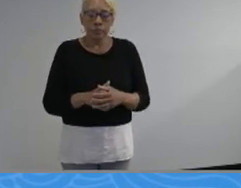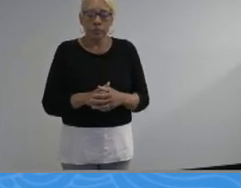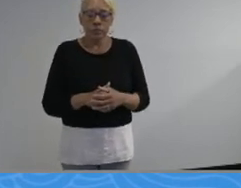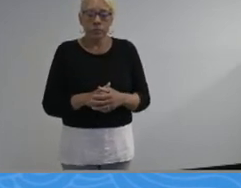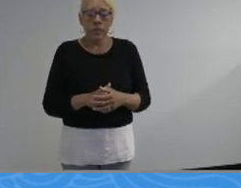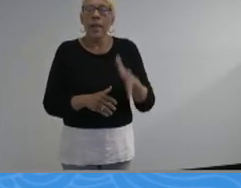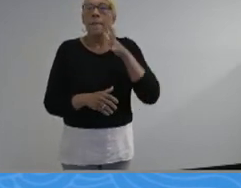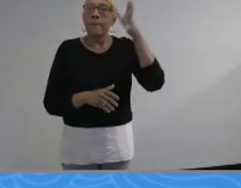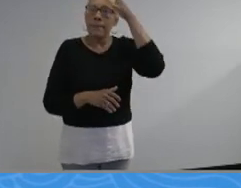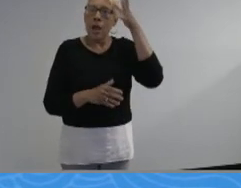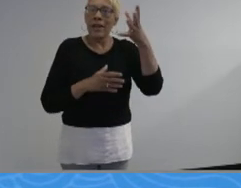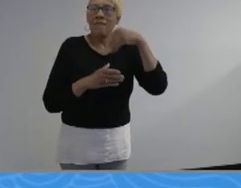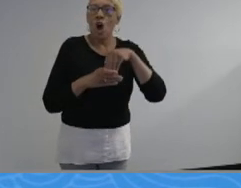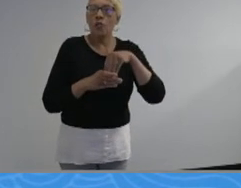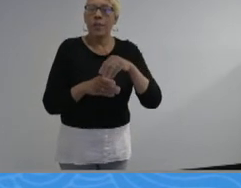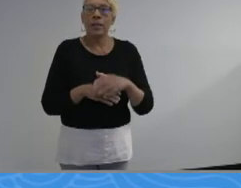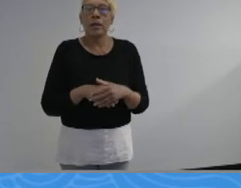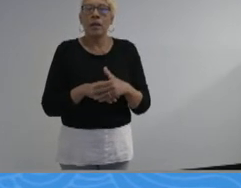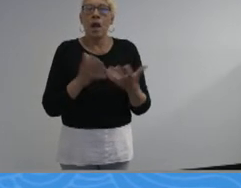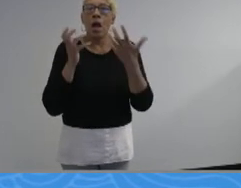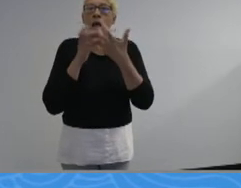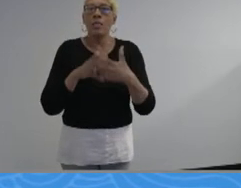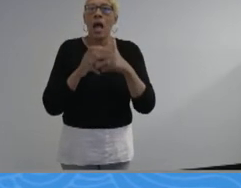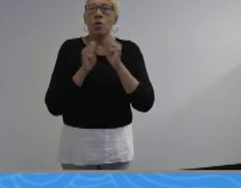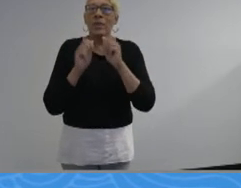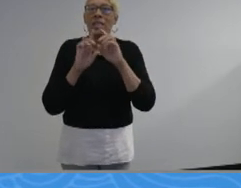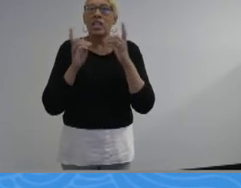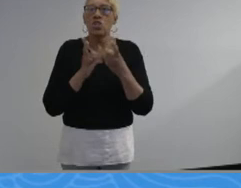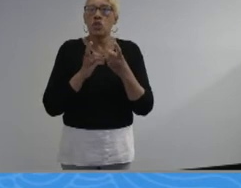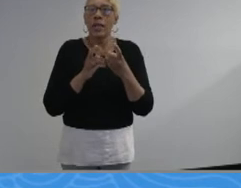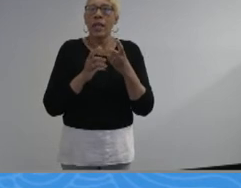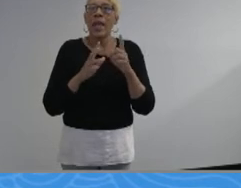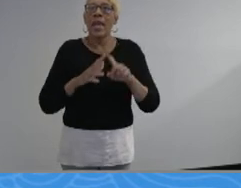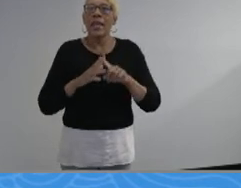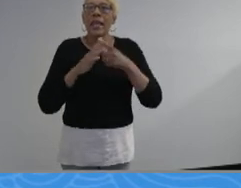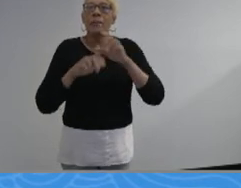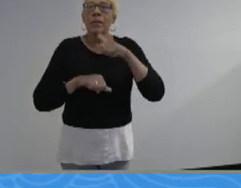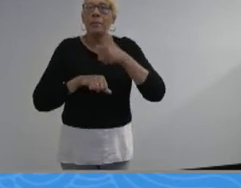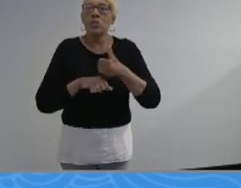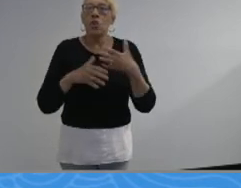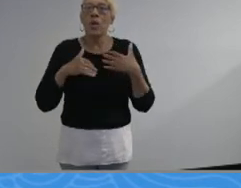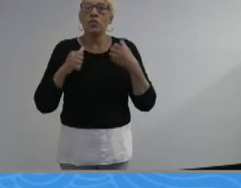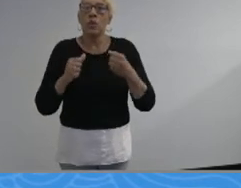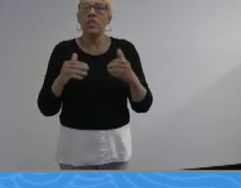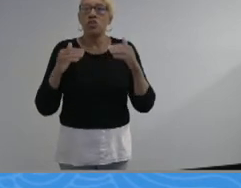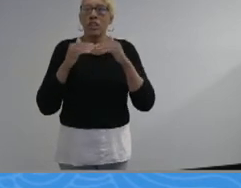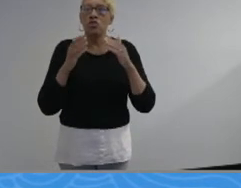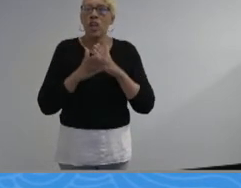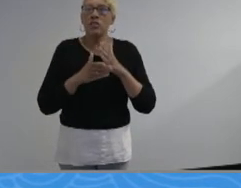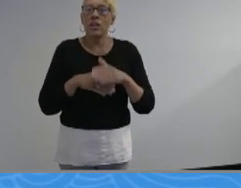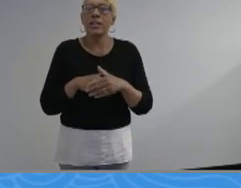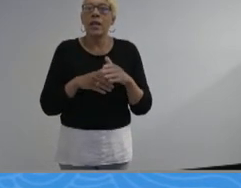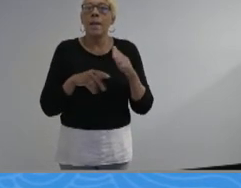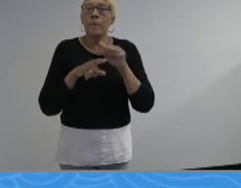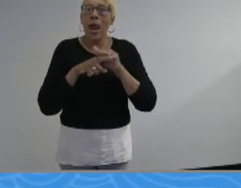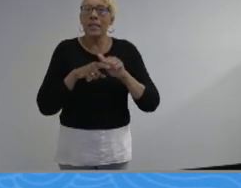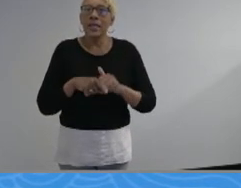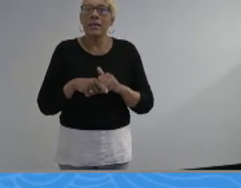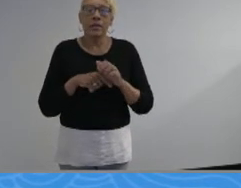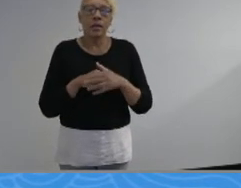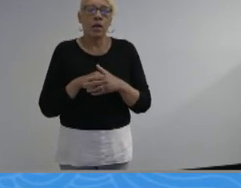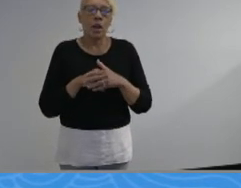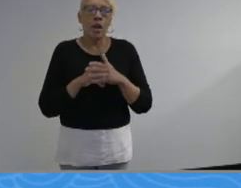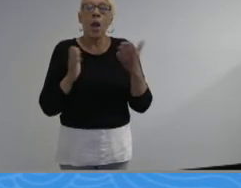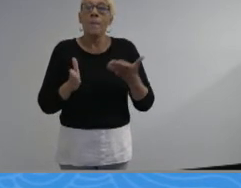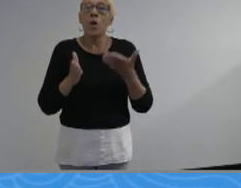parent involvement, align with the district, implementation of restoration justice practice. We